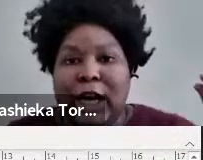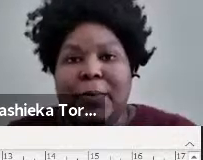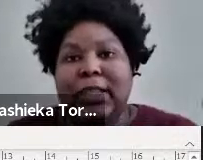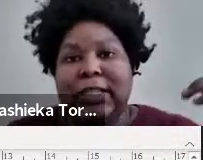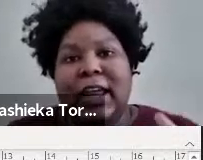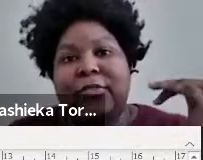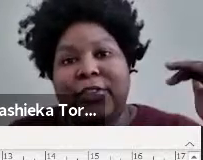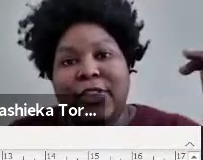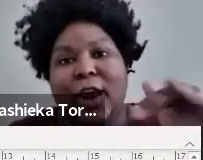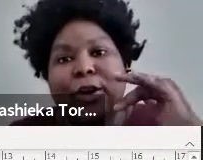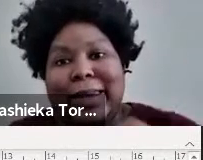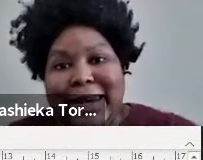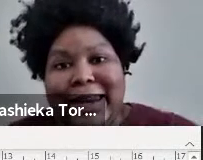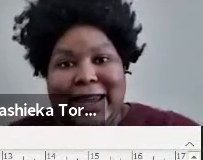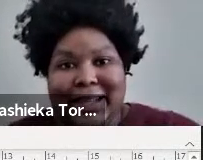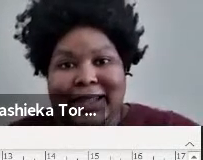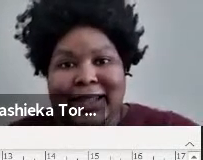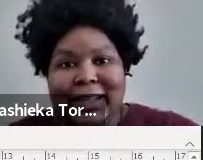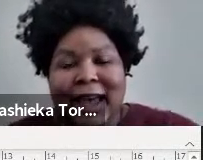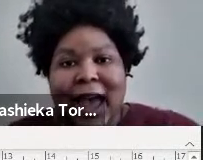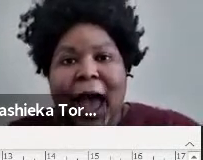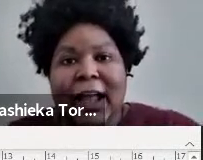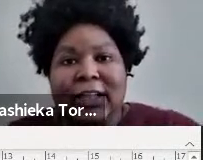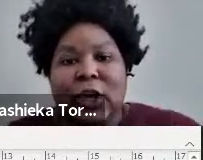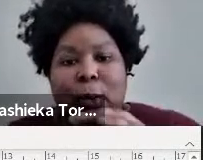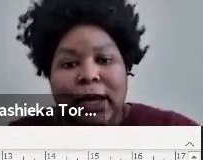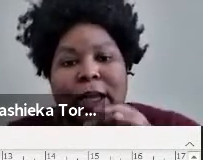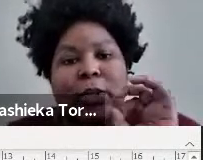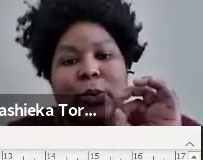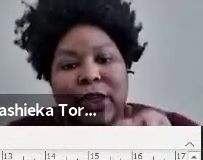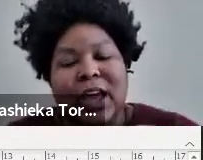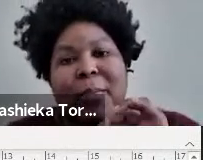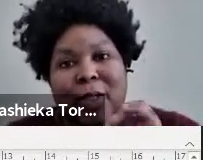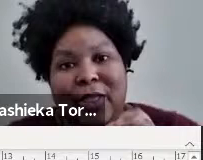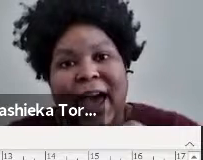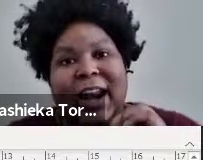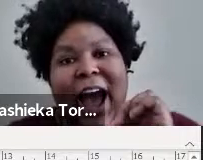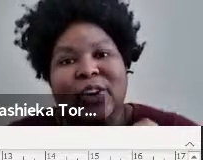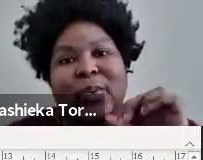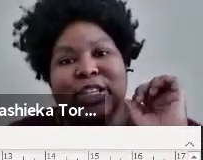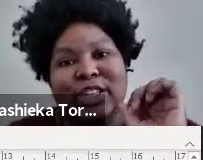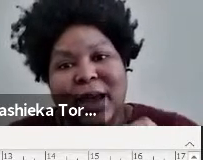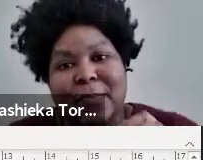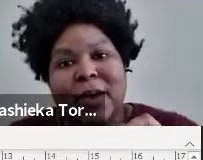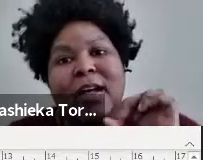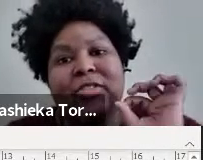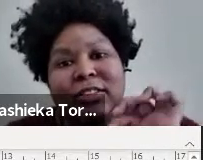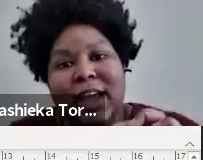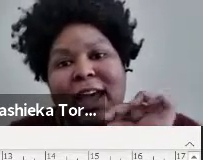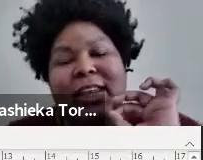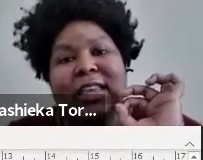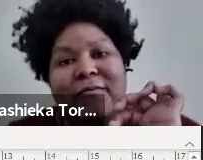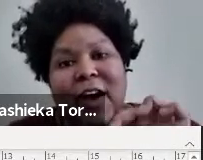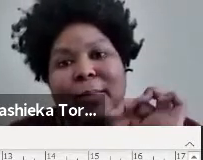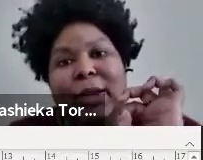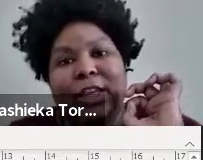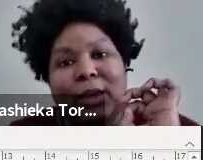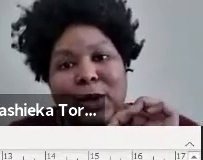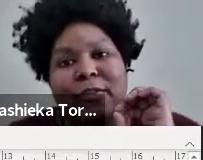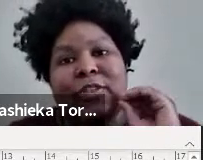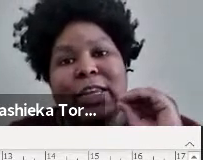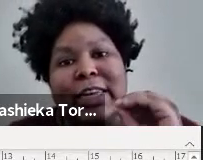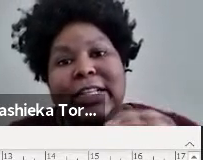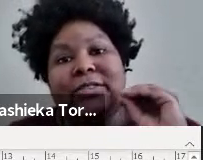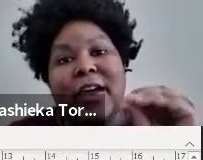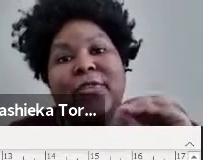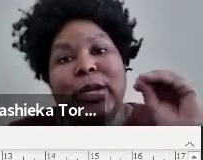were shaping the land for their needs. And so we need to think about that. How do we shape the land and the environment and the